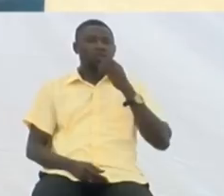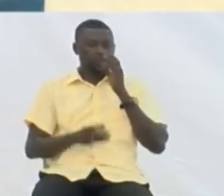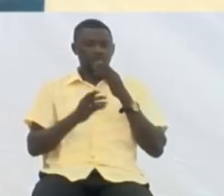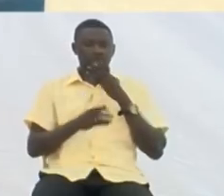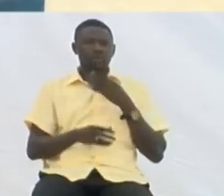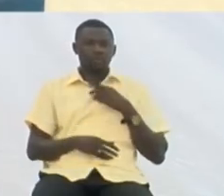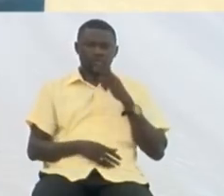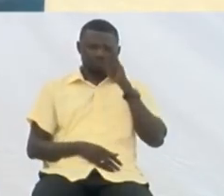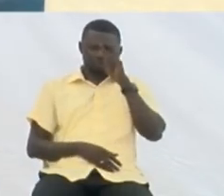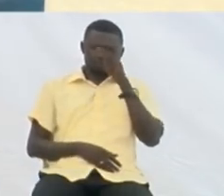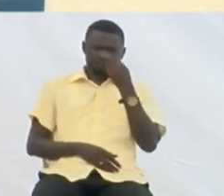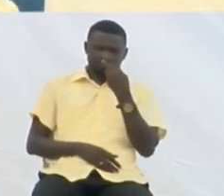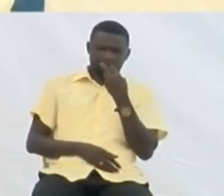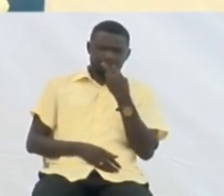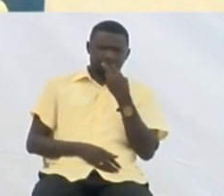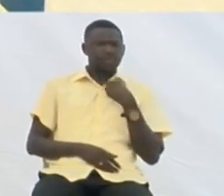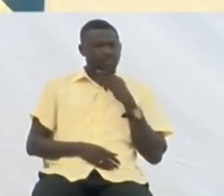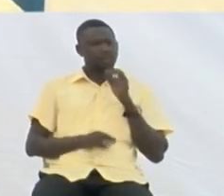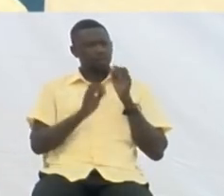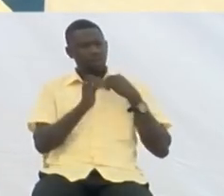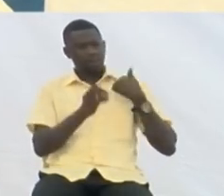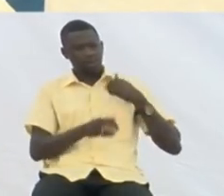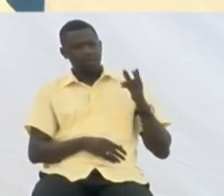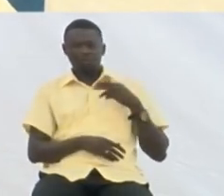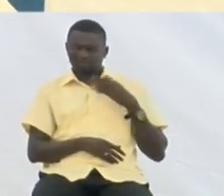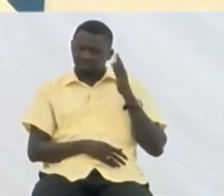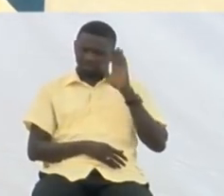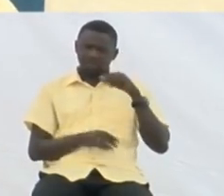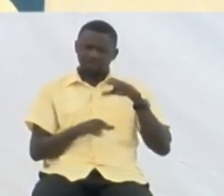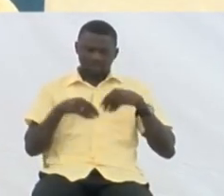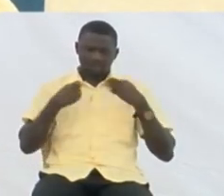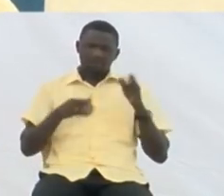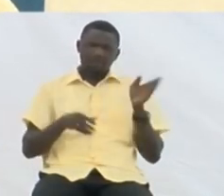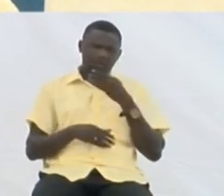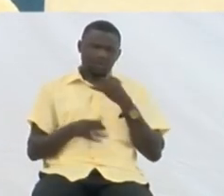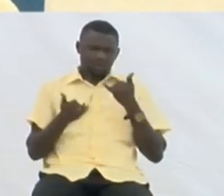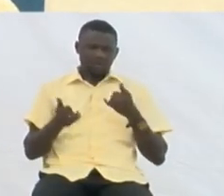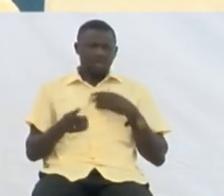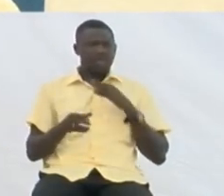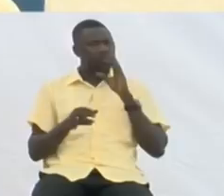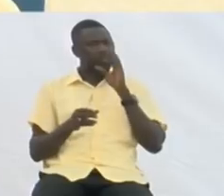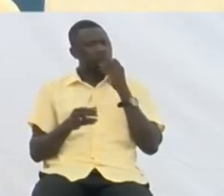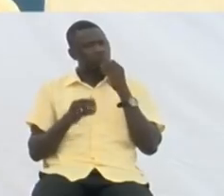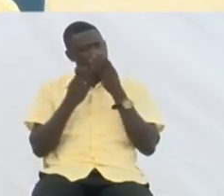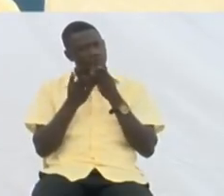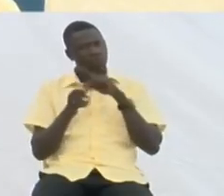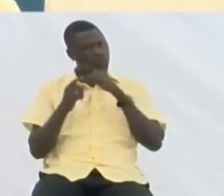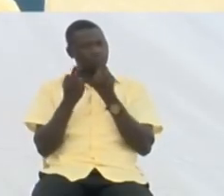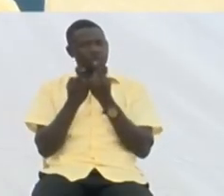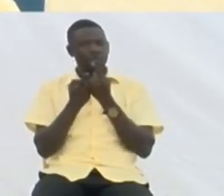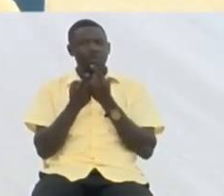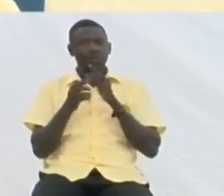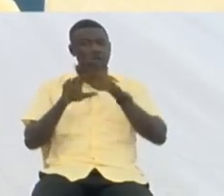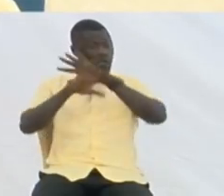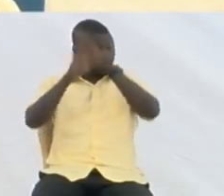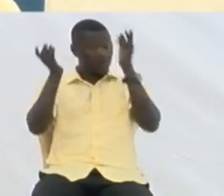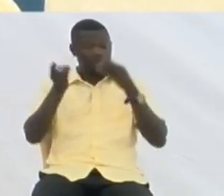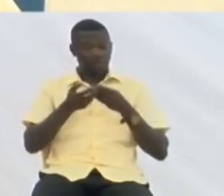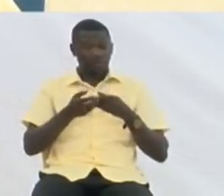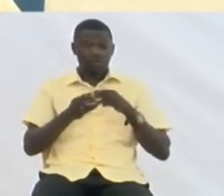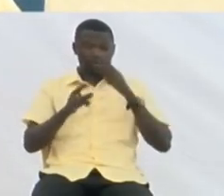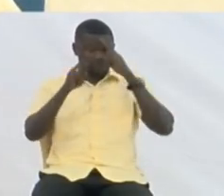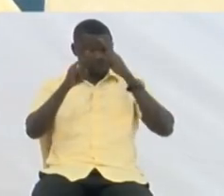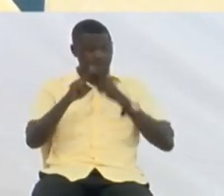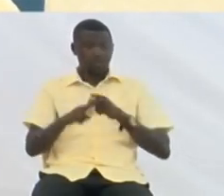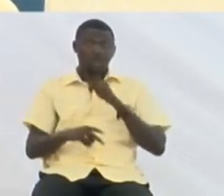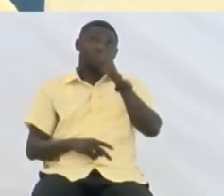came and looked at me and then said to his people, let him go because now he has invoked something and all of us are submissive to that. Kabirin